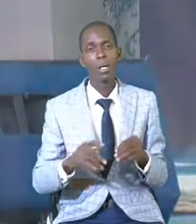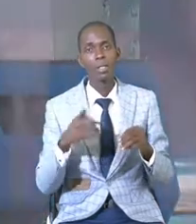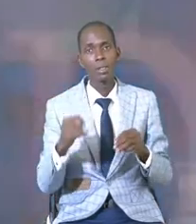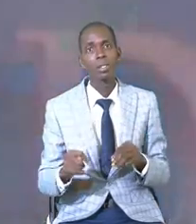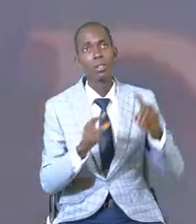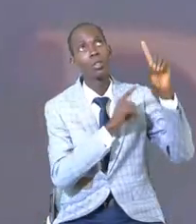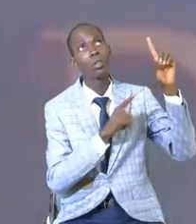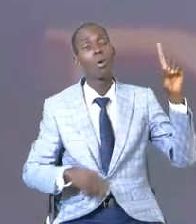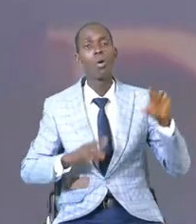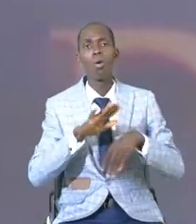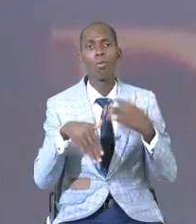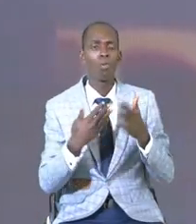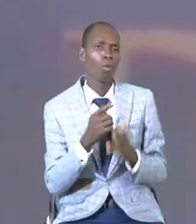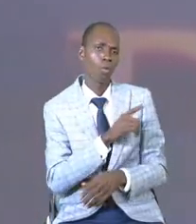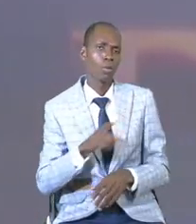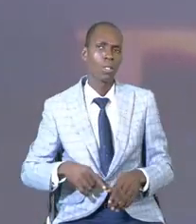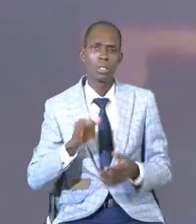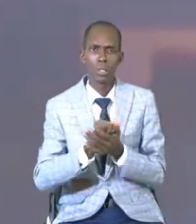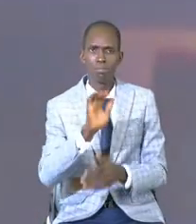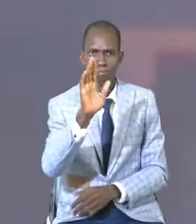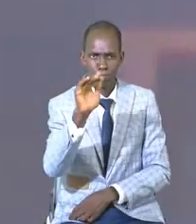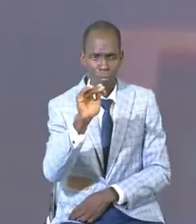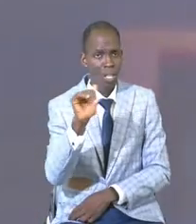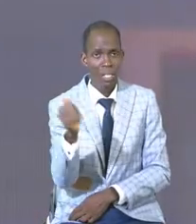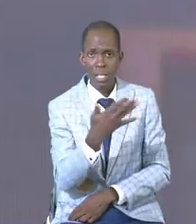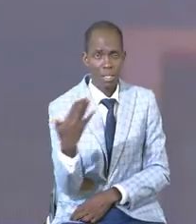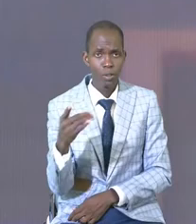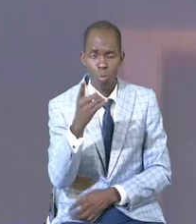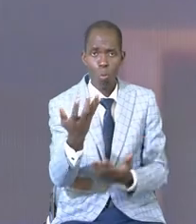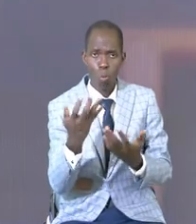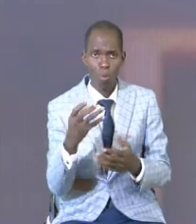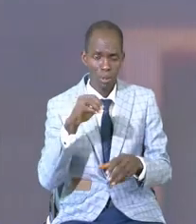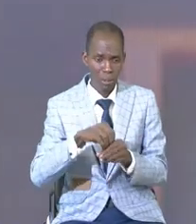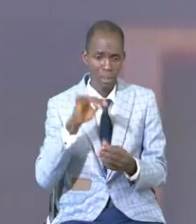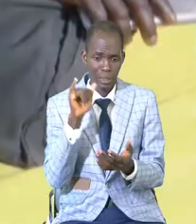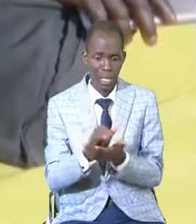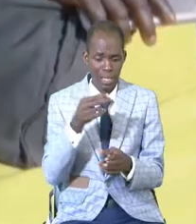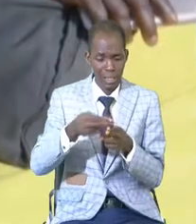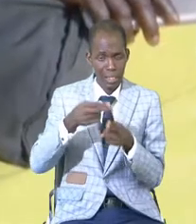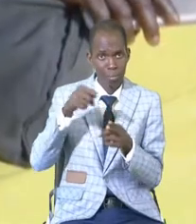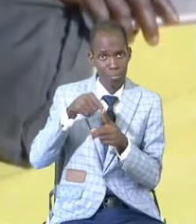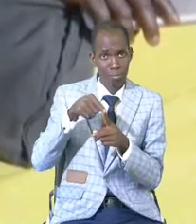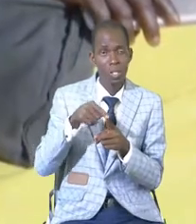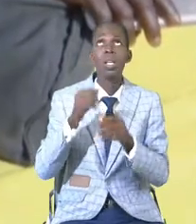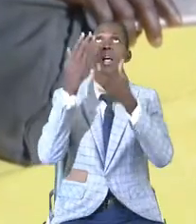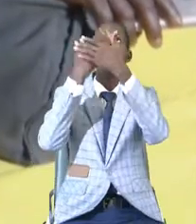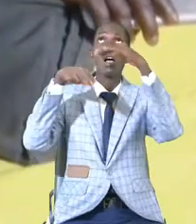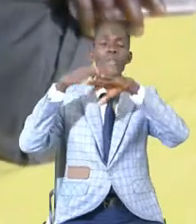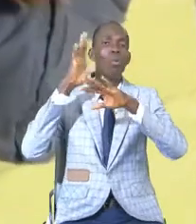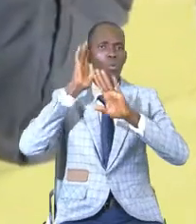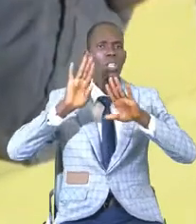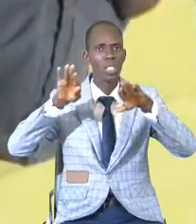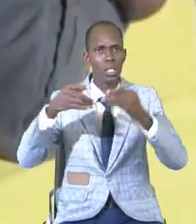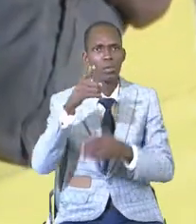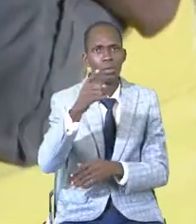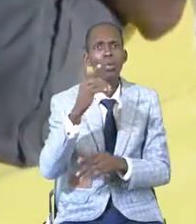name. Anything you ask in that name, heaven will do it for you. Amen. Why then will you